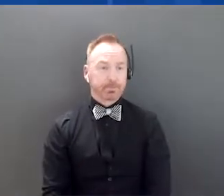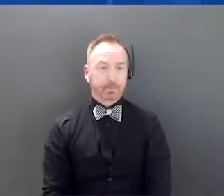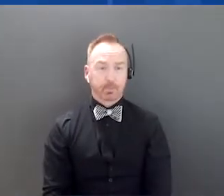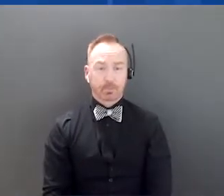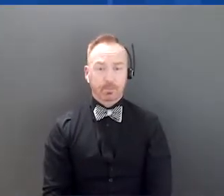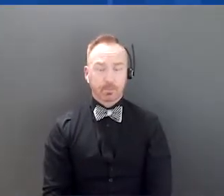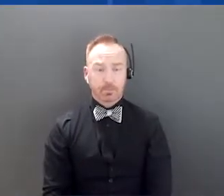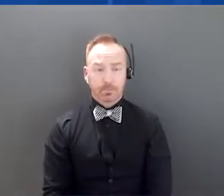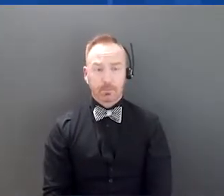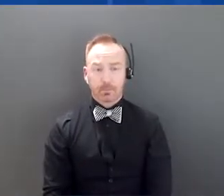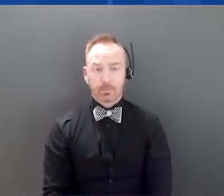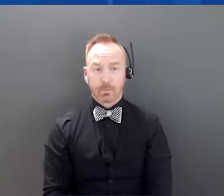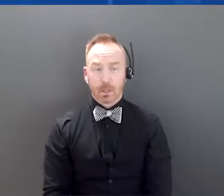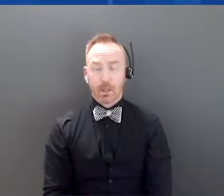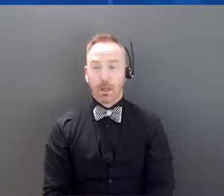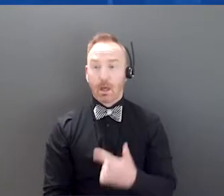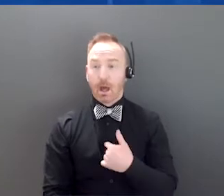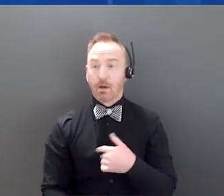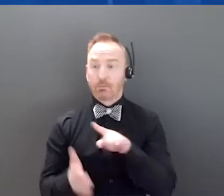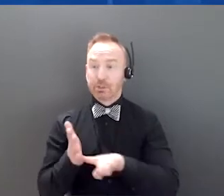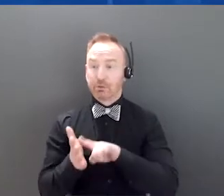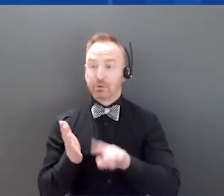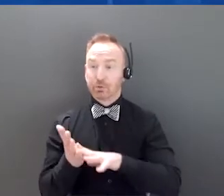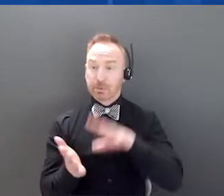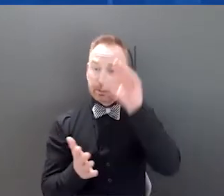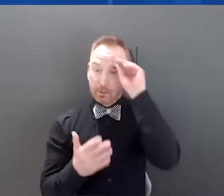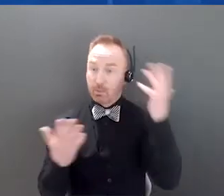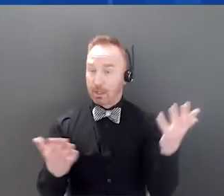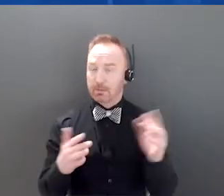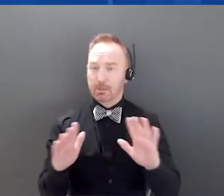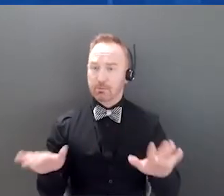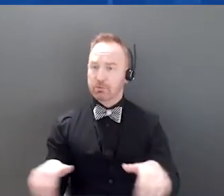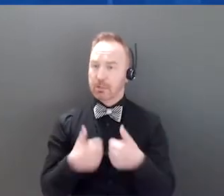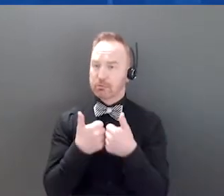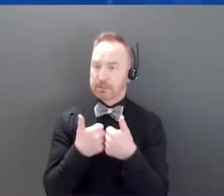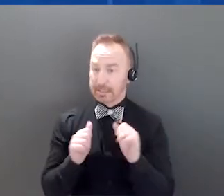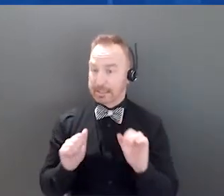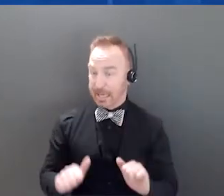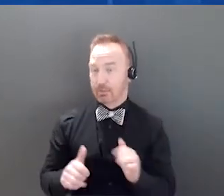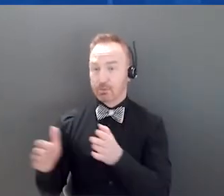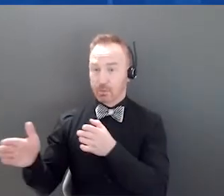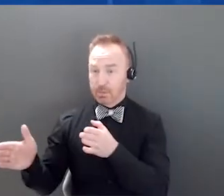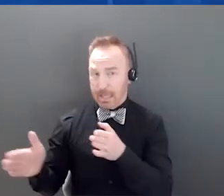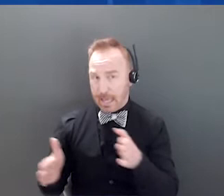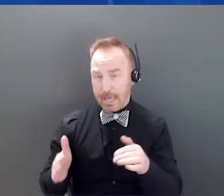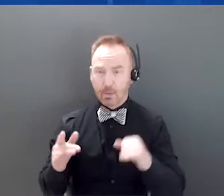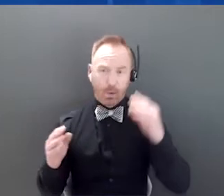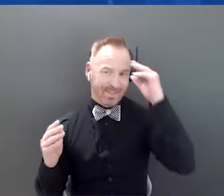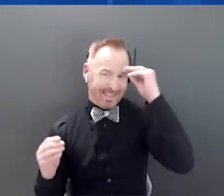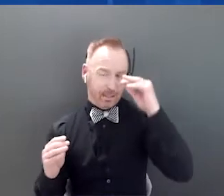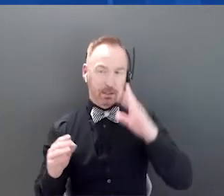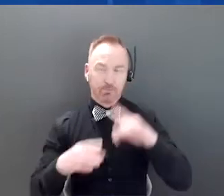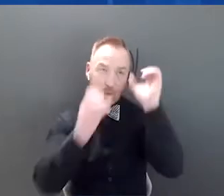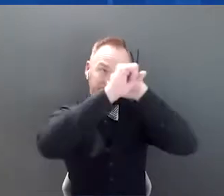And what we've learned from our research is that it can be really challenging to plan and think in terms of future. So